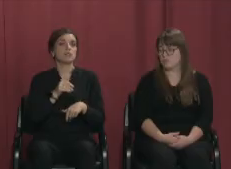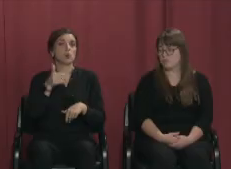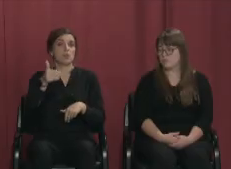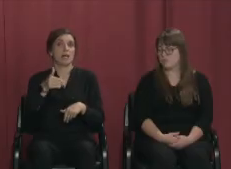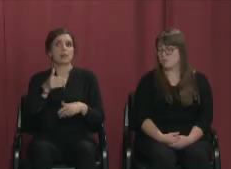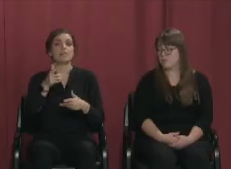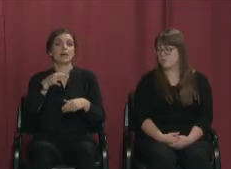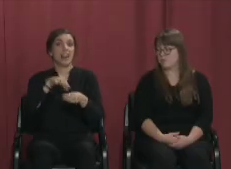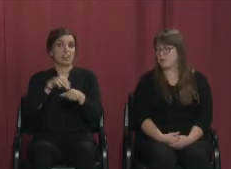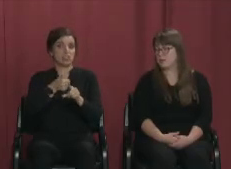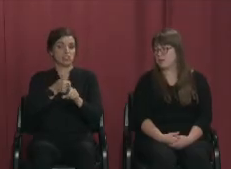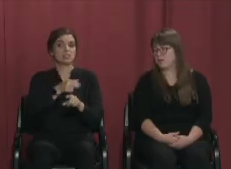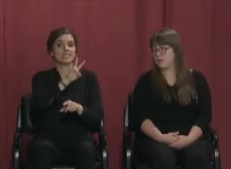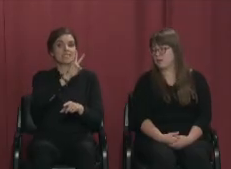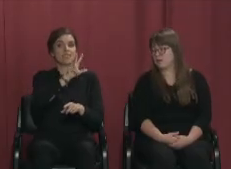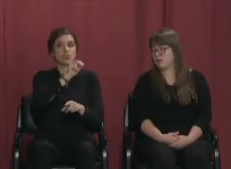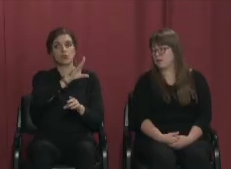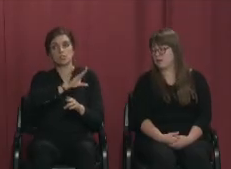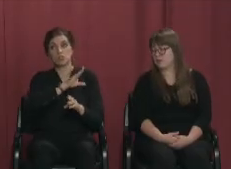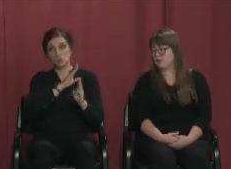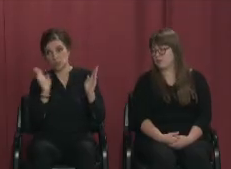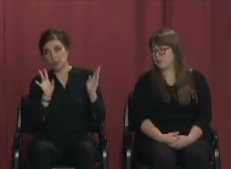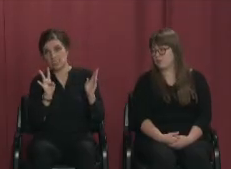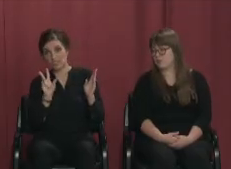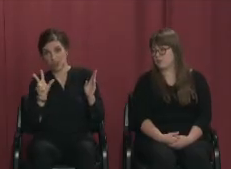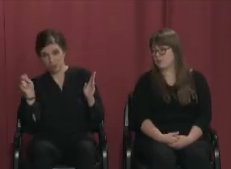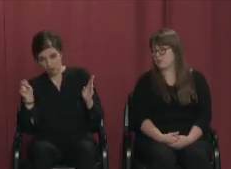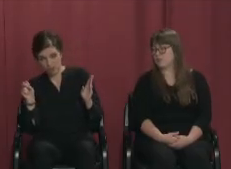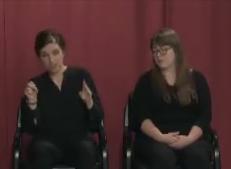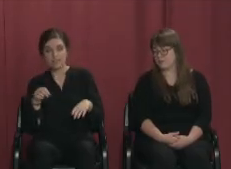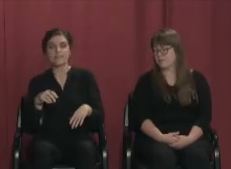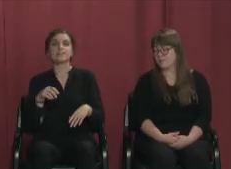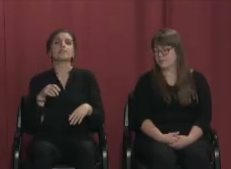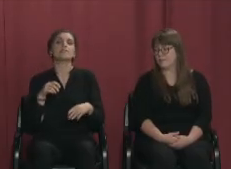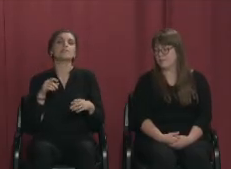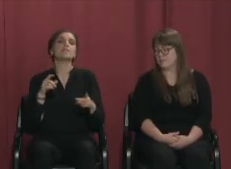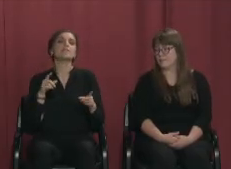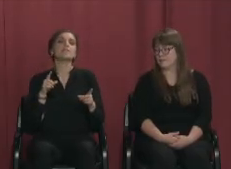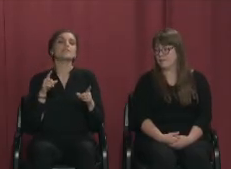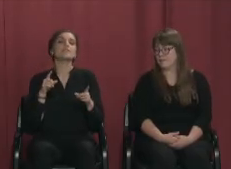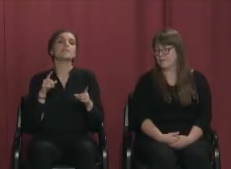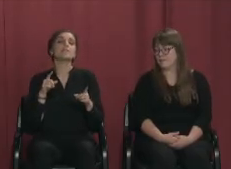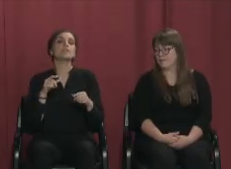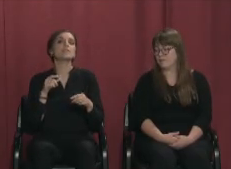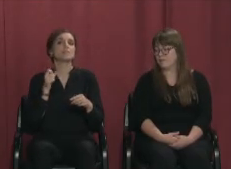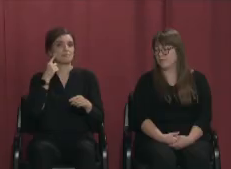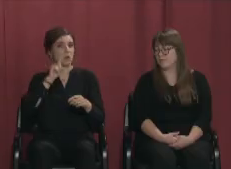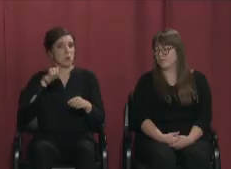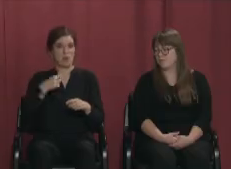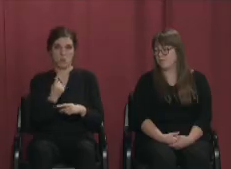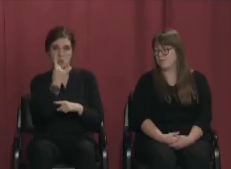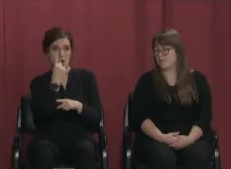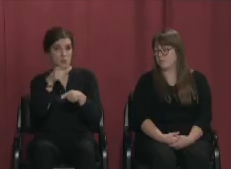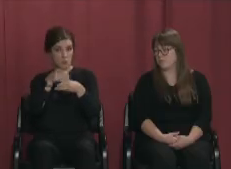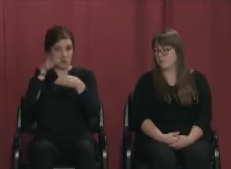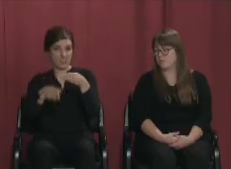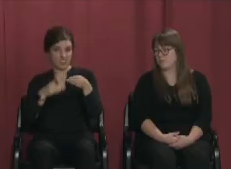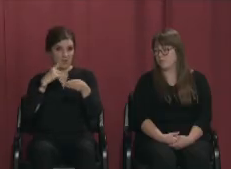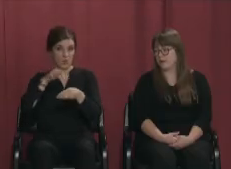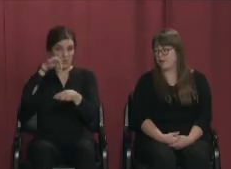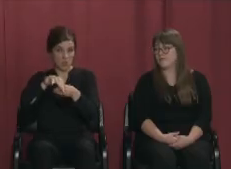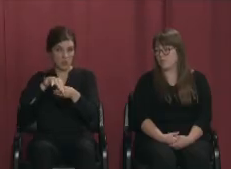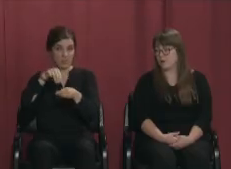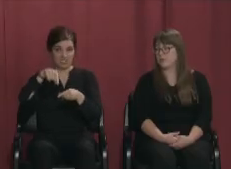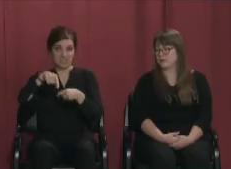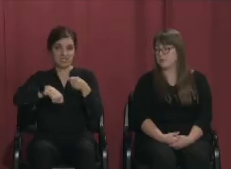till 8:30. But we also have only one weekend of voting this year for this election, and that's Saturday, November